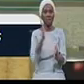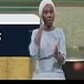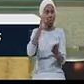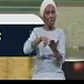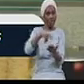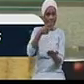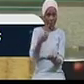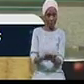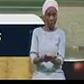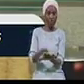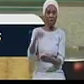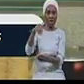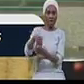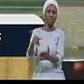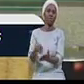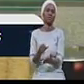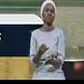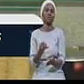will not be a transgressor.